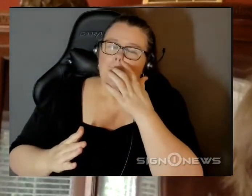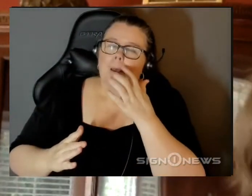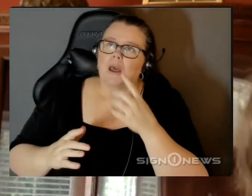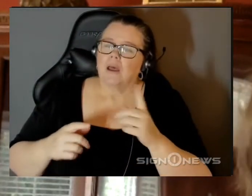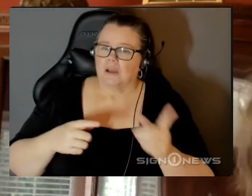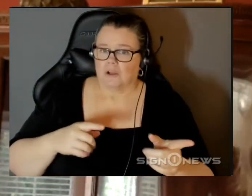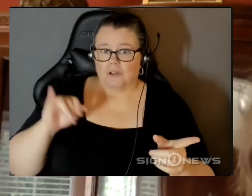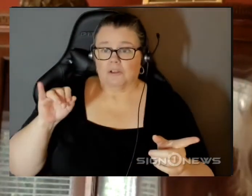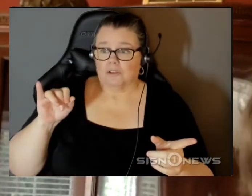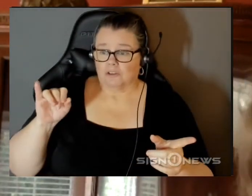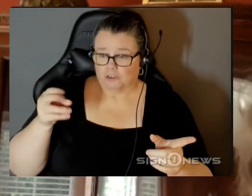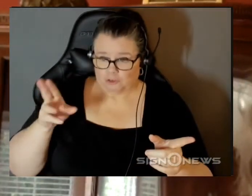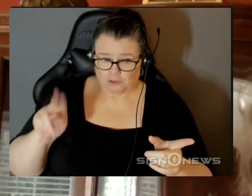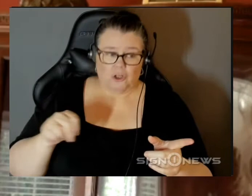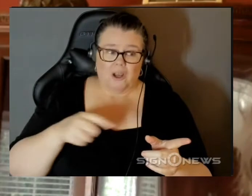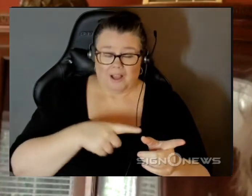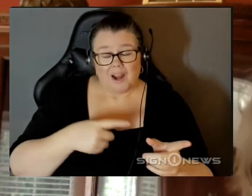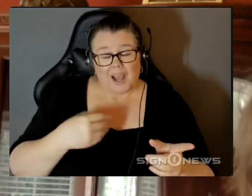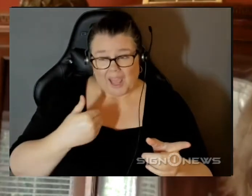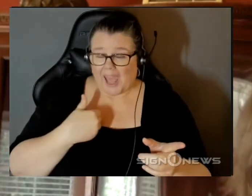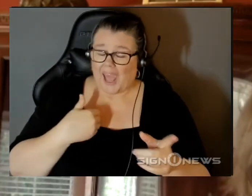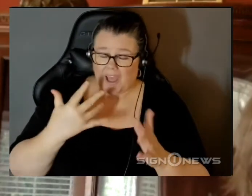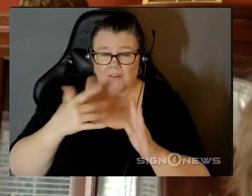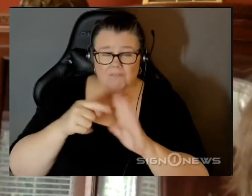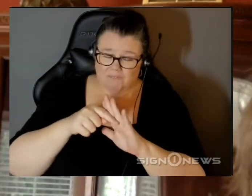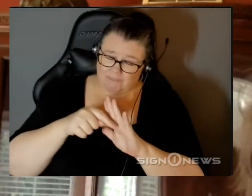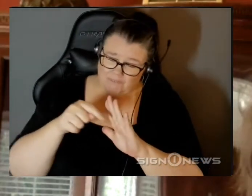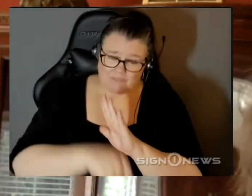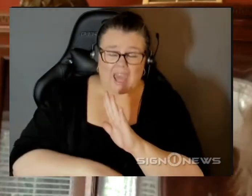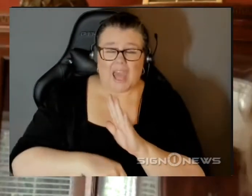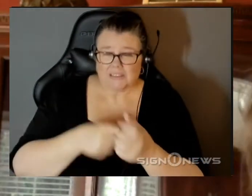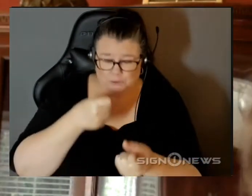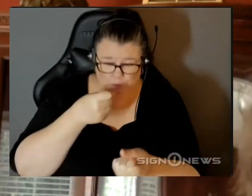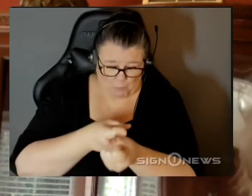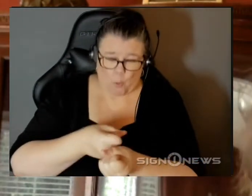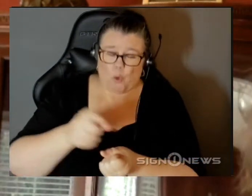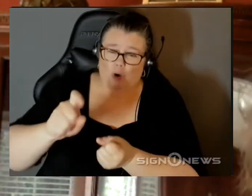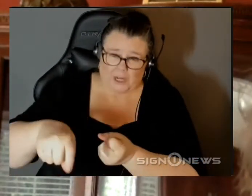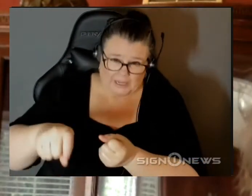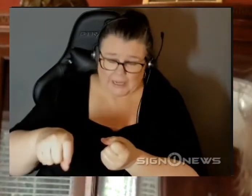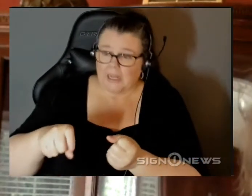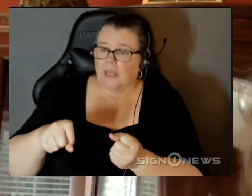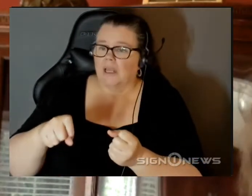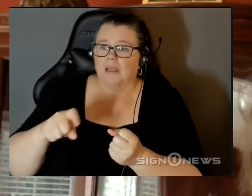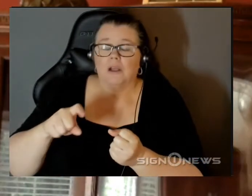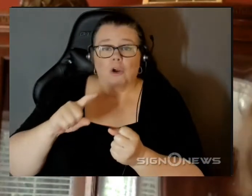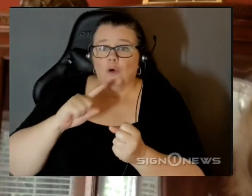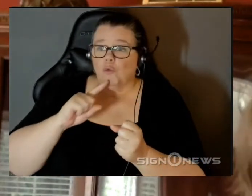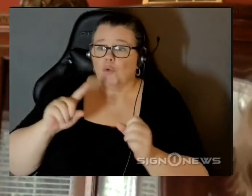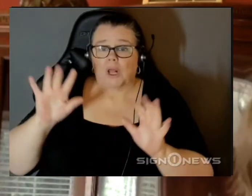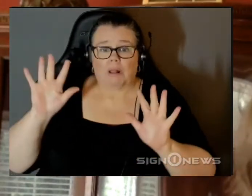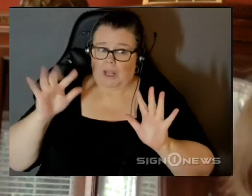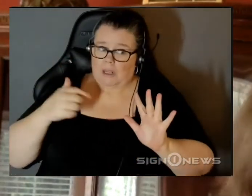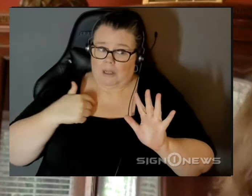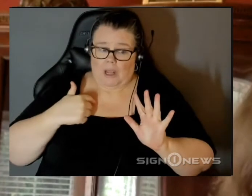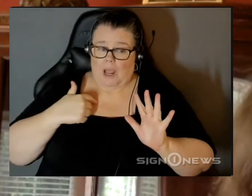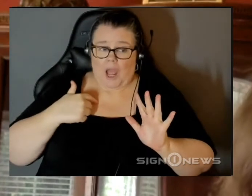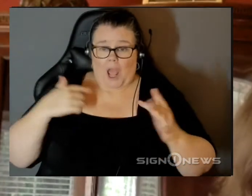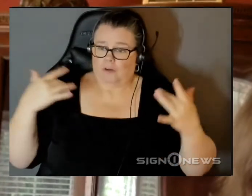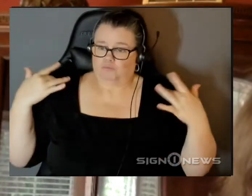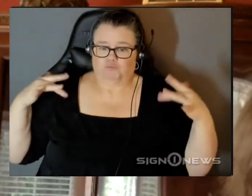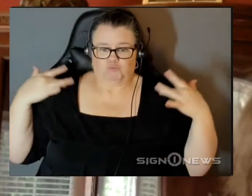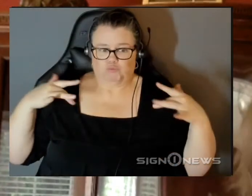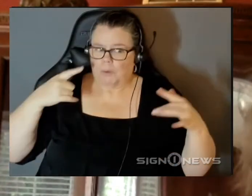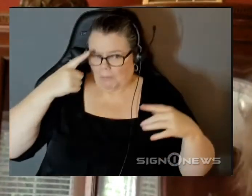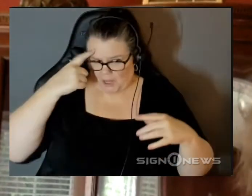vast support needs, for a long time I didn't do anything about it because I thought he's already making his own decisions. What difference does it make?